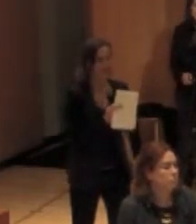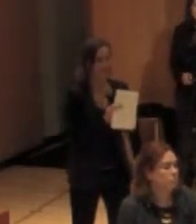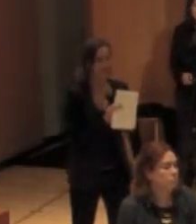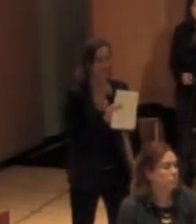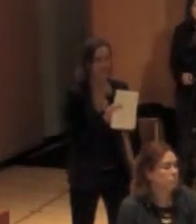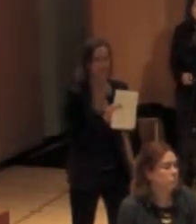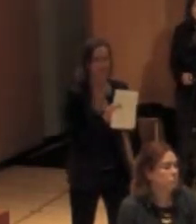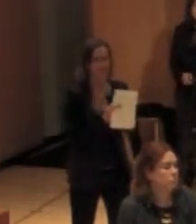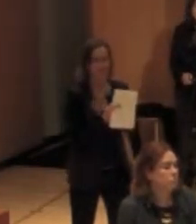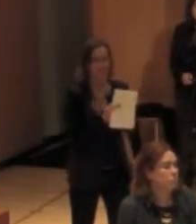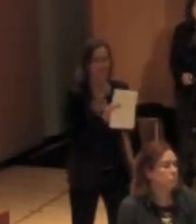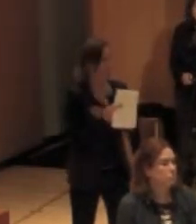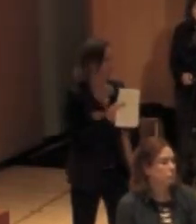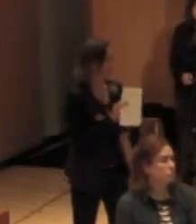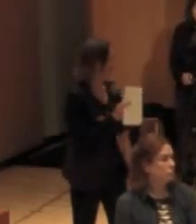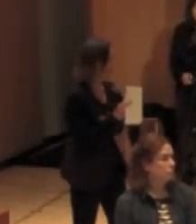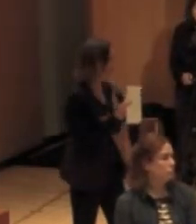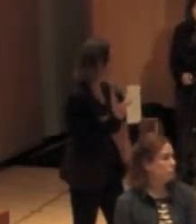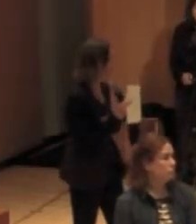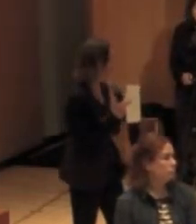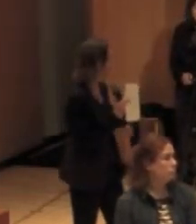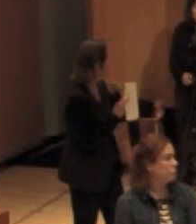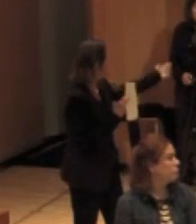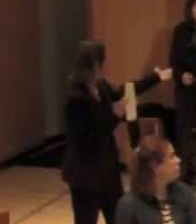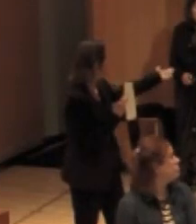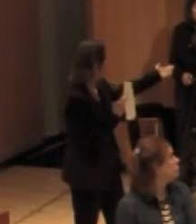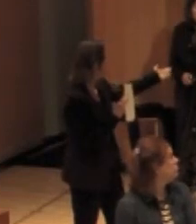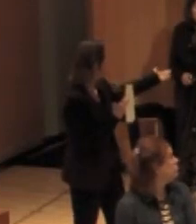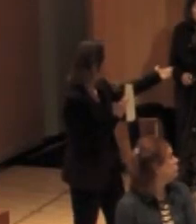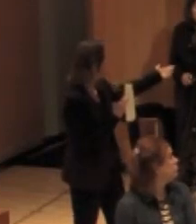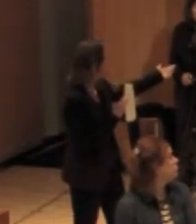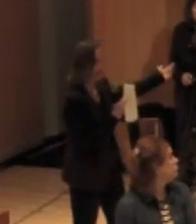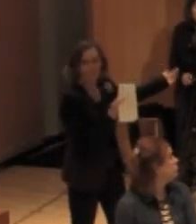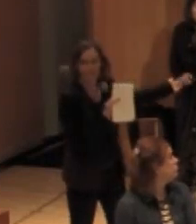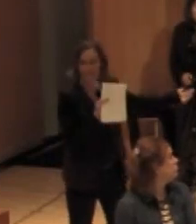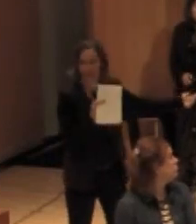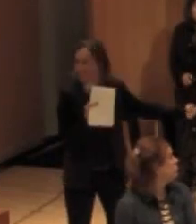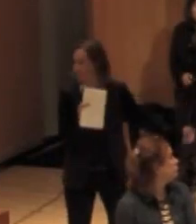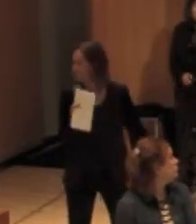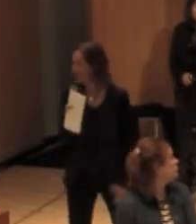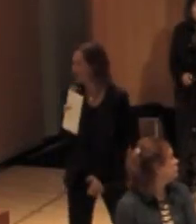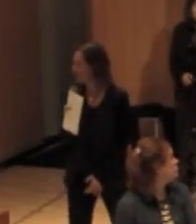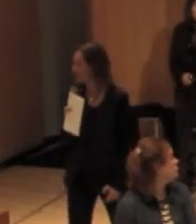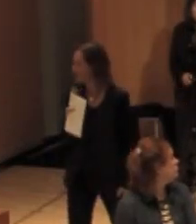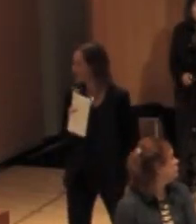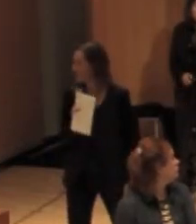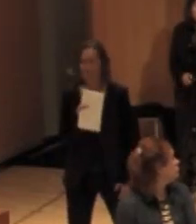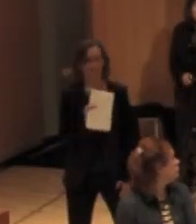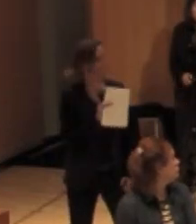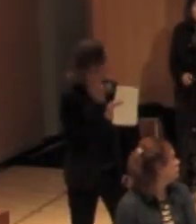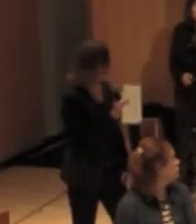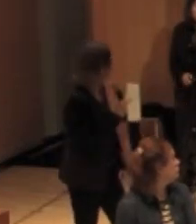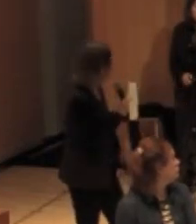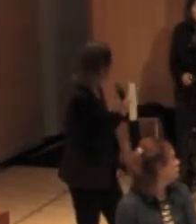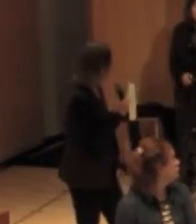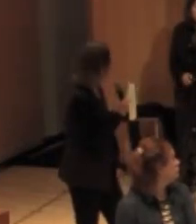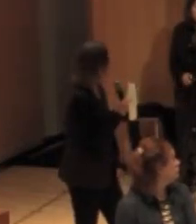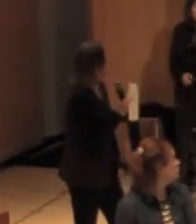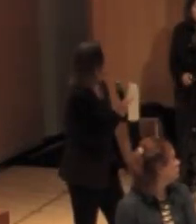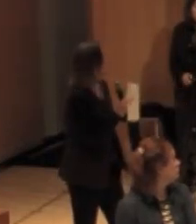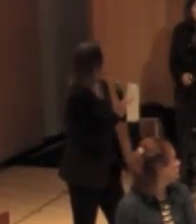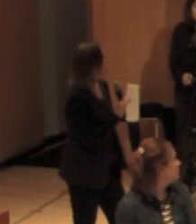couple years ago and we love her dearly and she was amazing um but we still have um many of us are still with